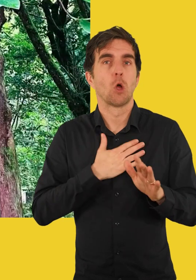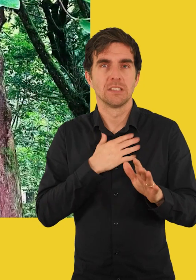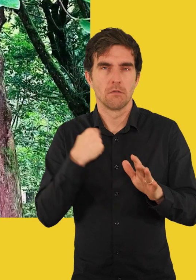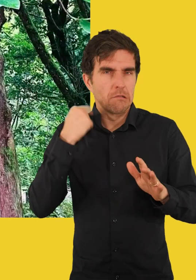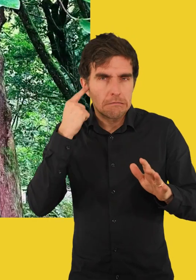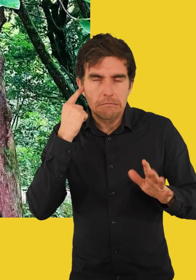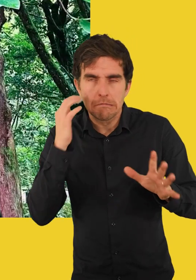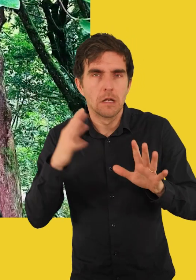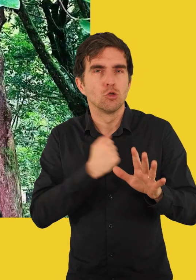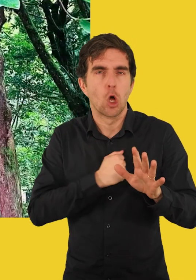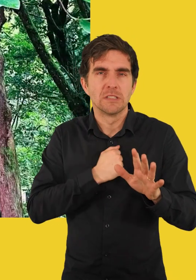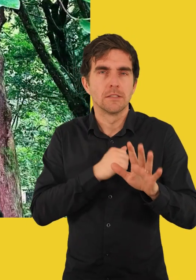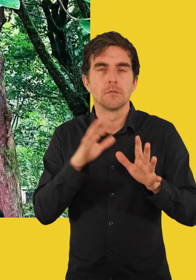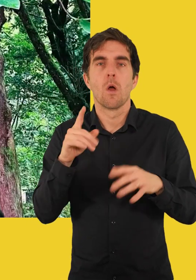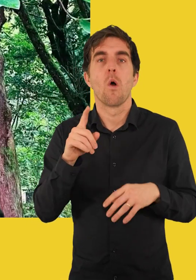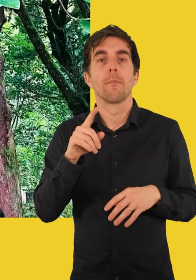funny feedback.